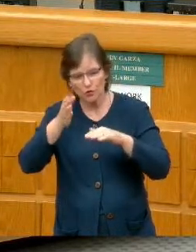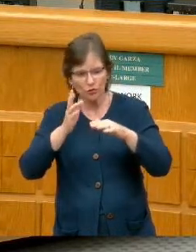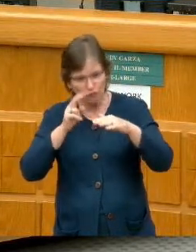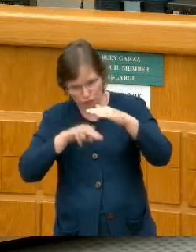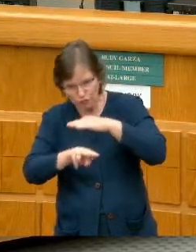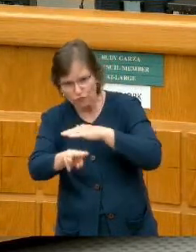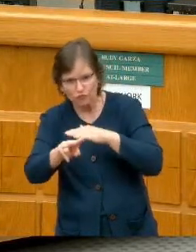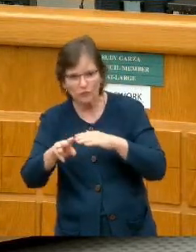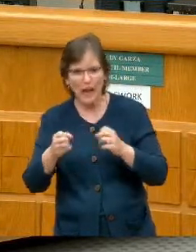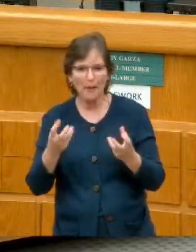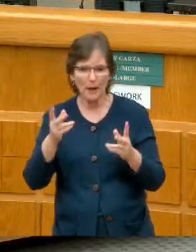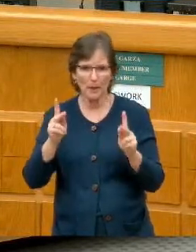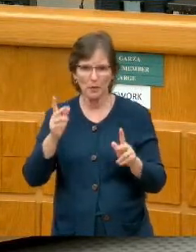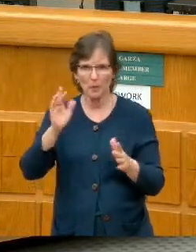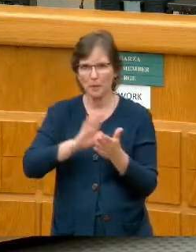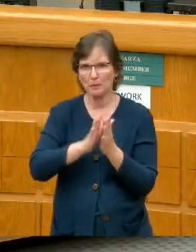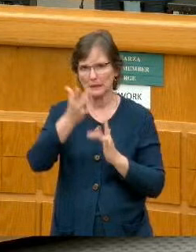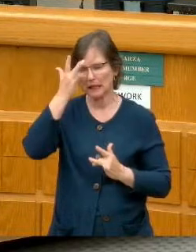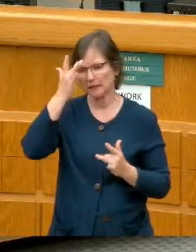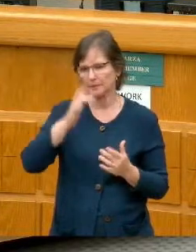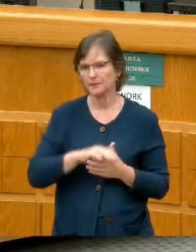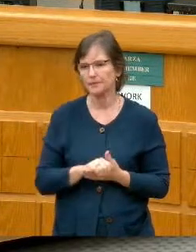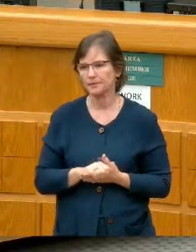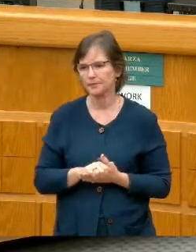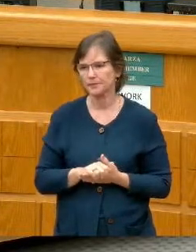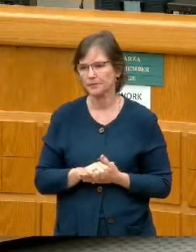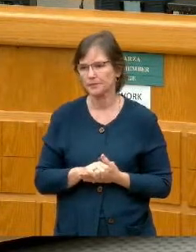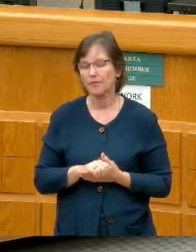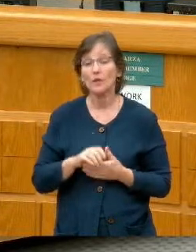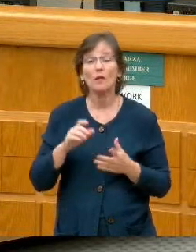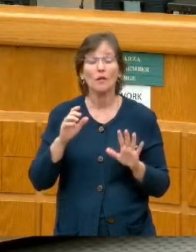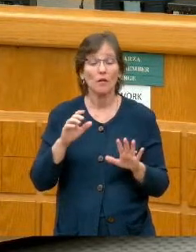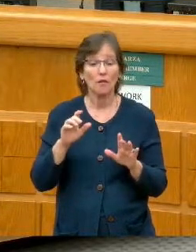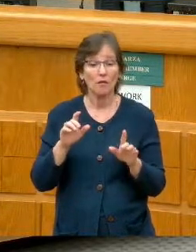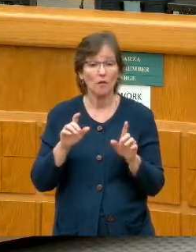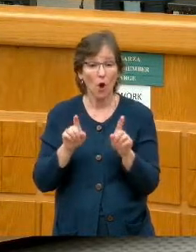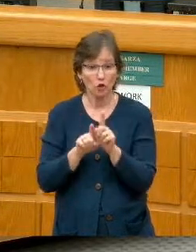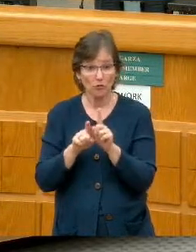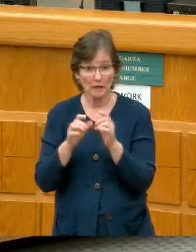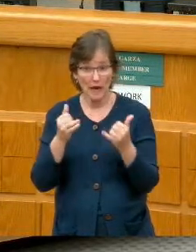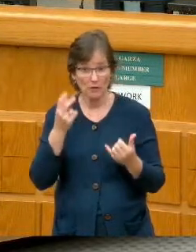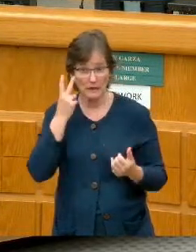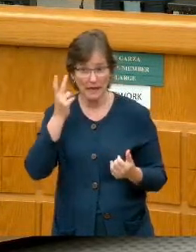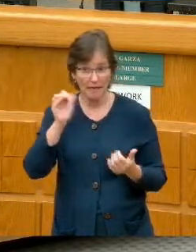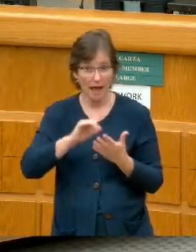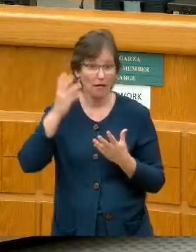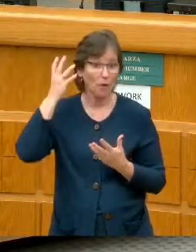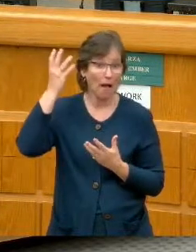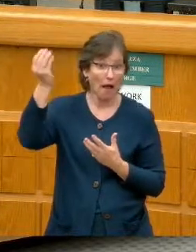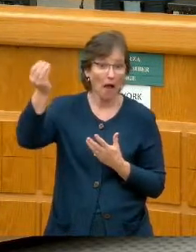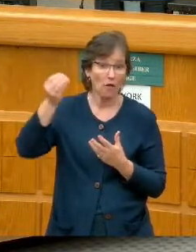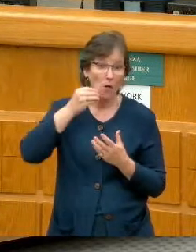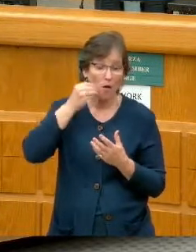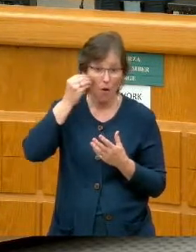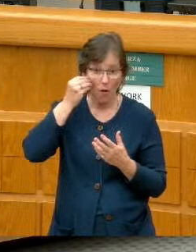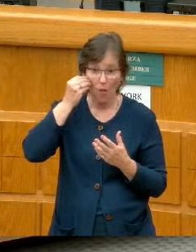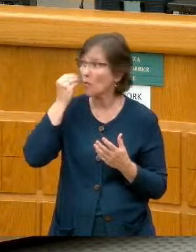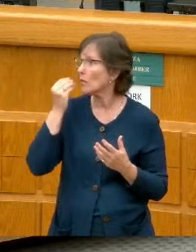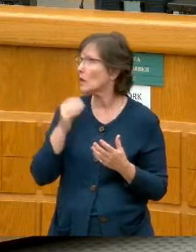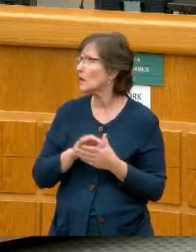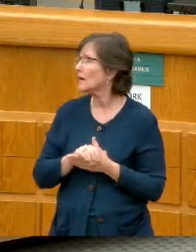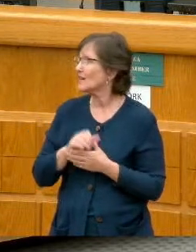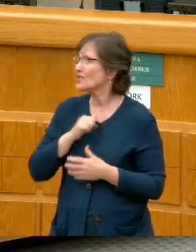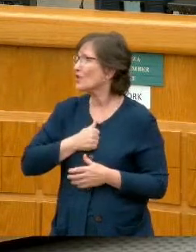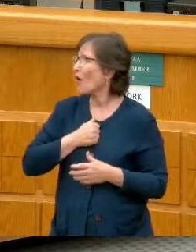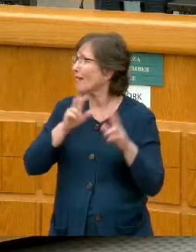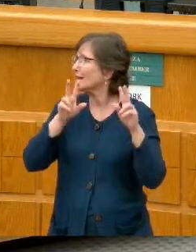Lastly, leaving home is increasing. And actually, this title is erroneous. I'm sorry